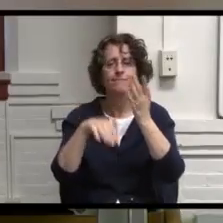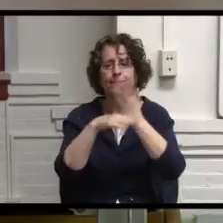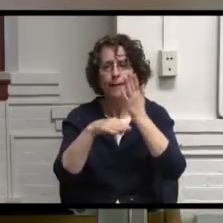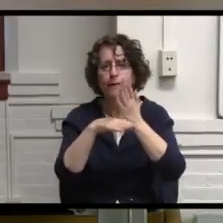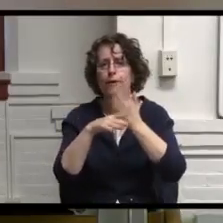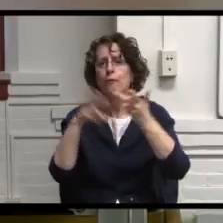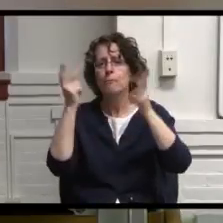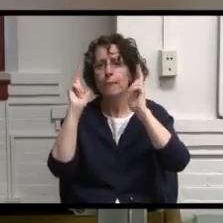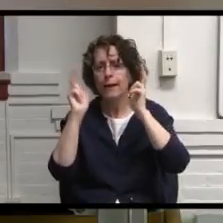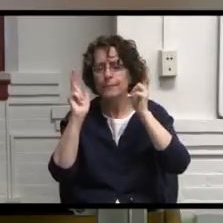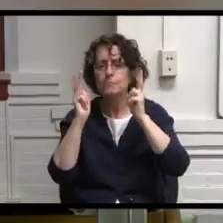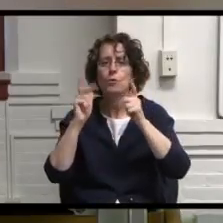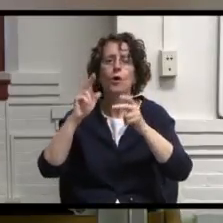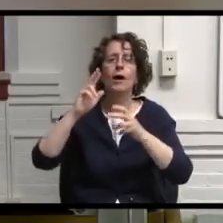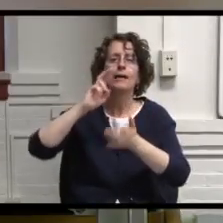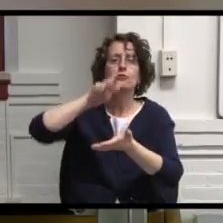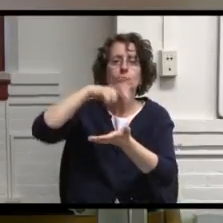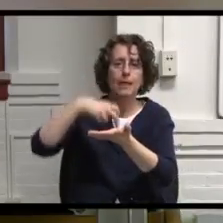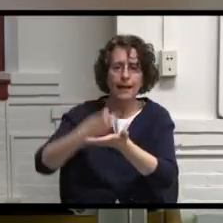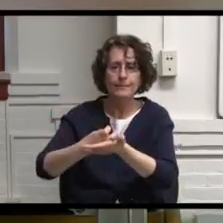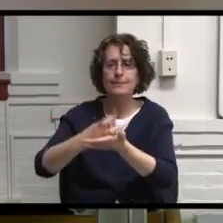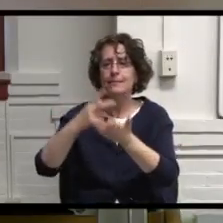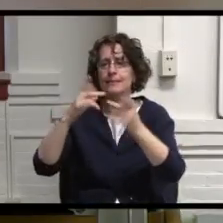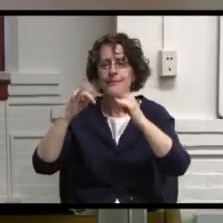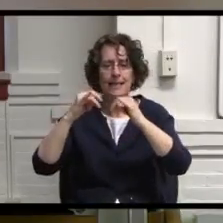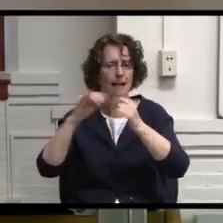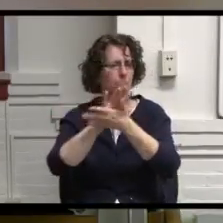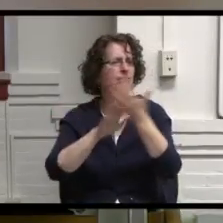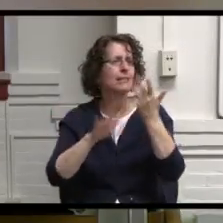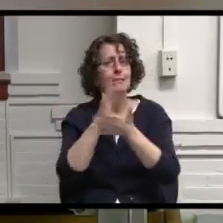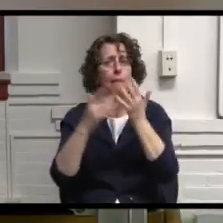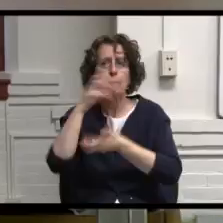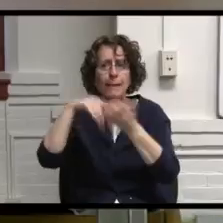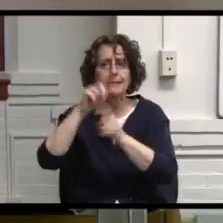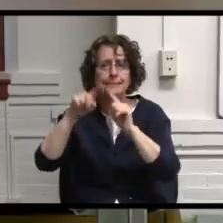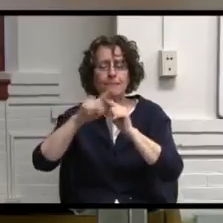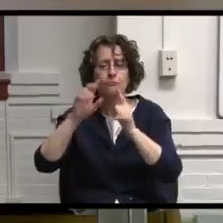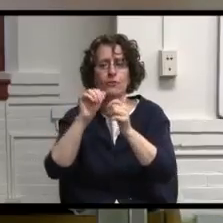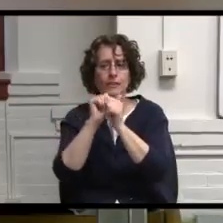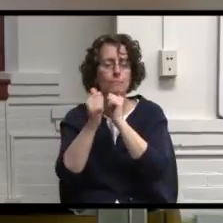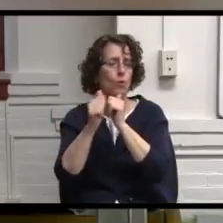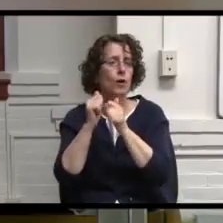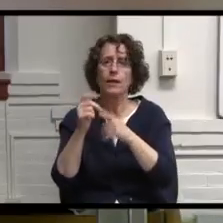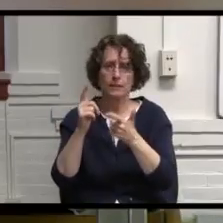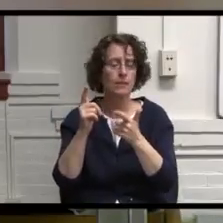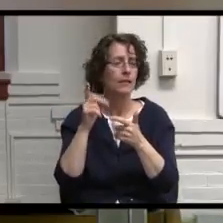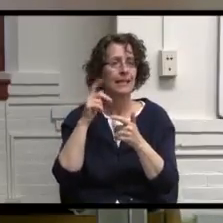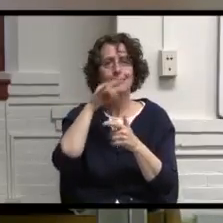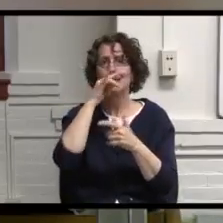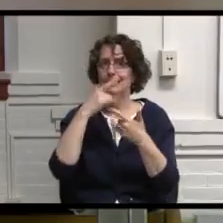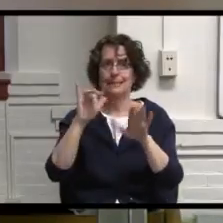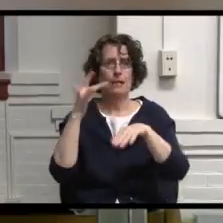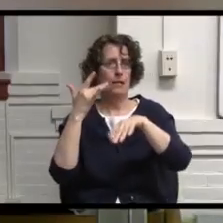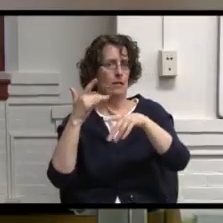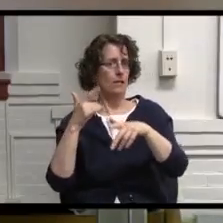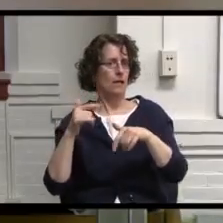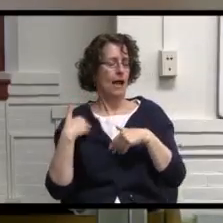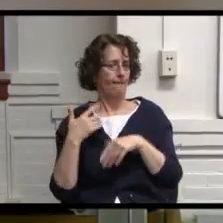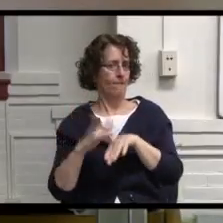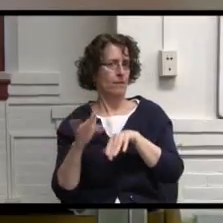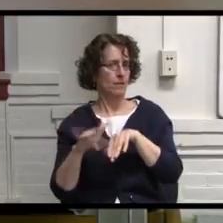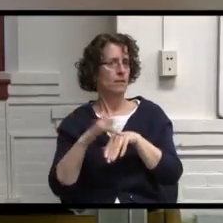camps, gymnastics camp, our multi-sports camps. So check us out on the web and come on down and get the kids busy for the